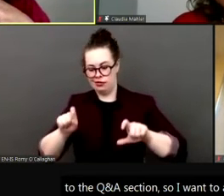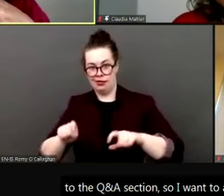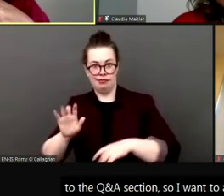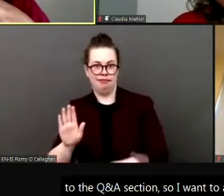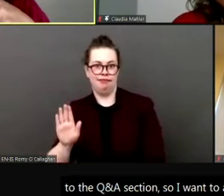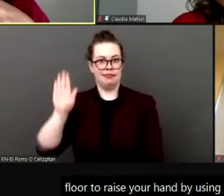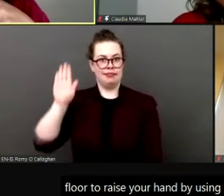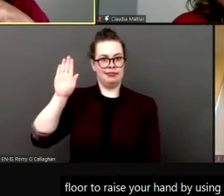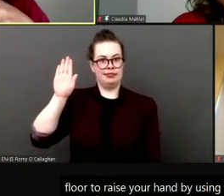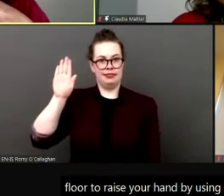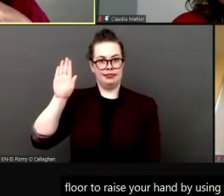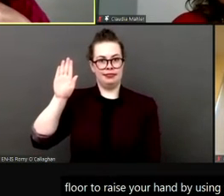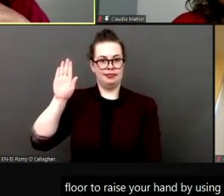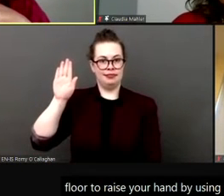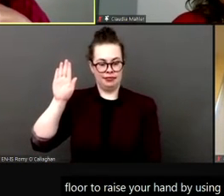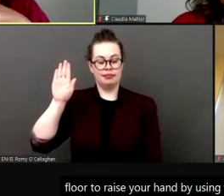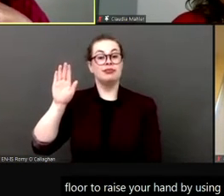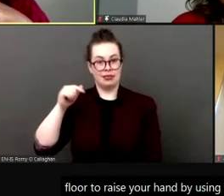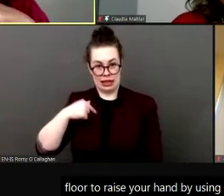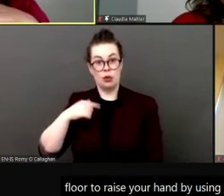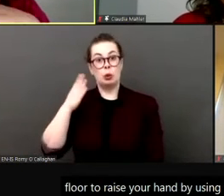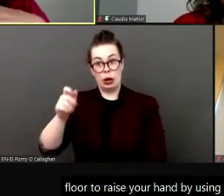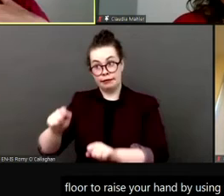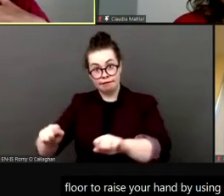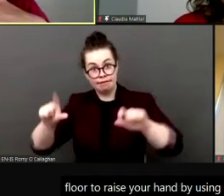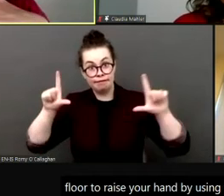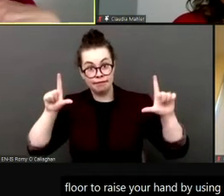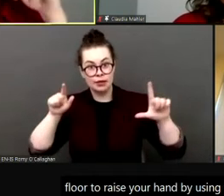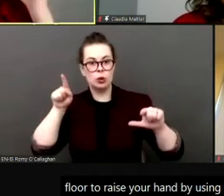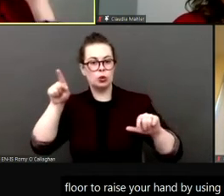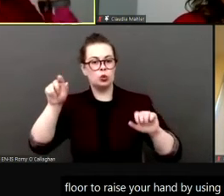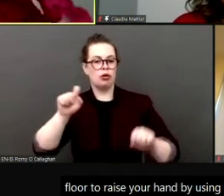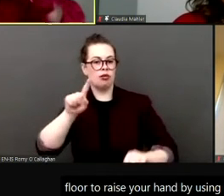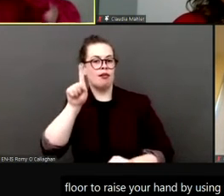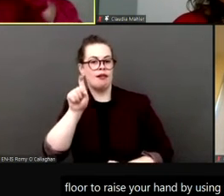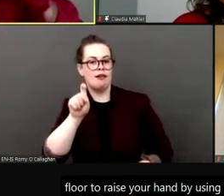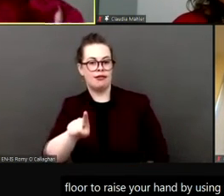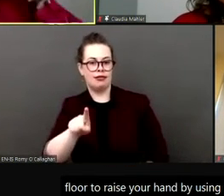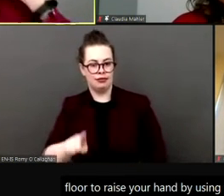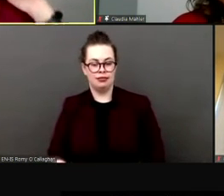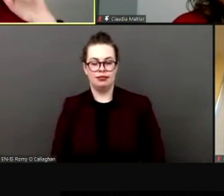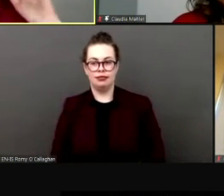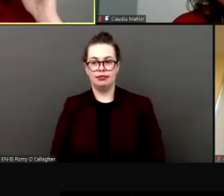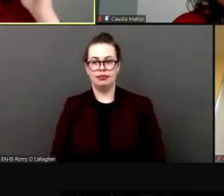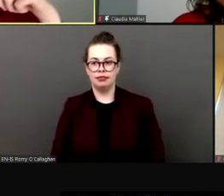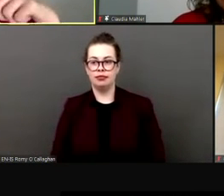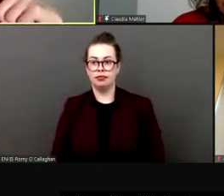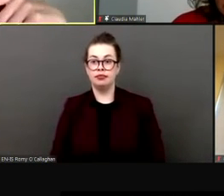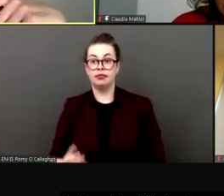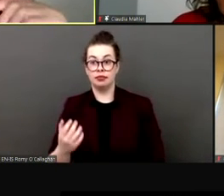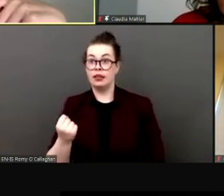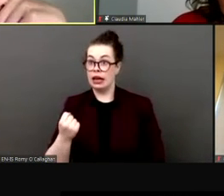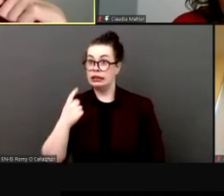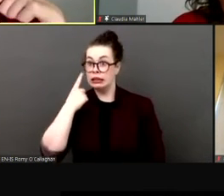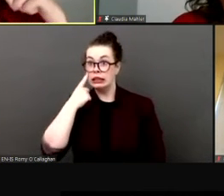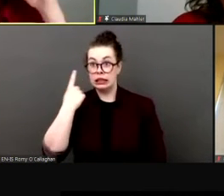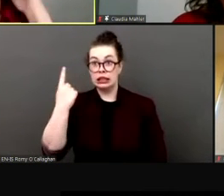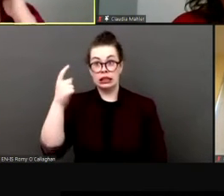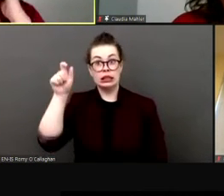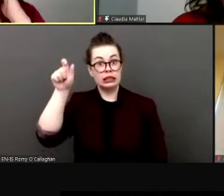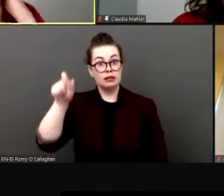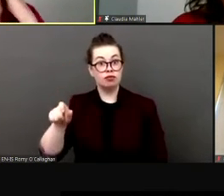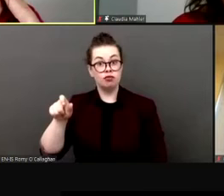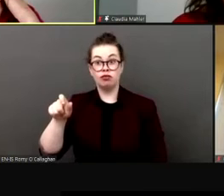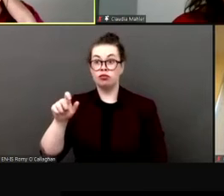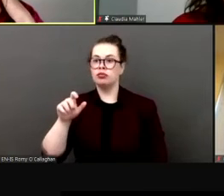the list of participants. And we have already received a request for the floor by